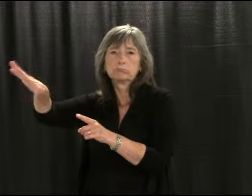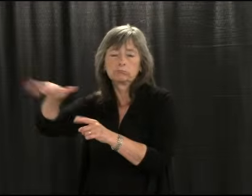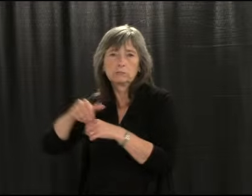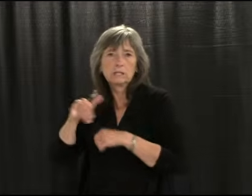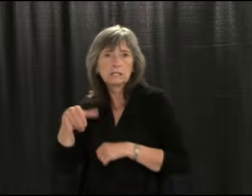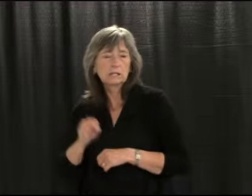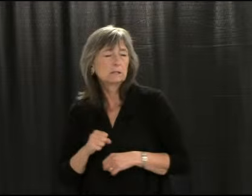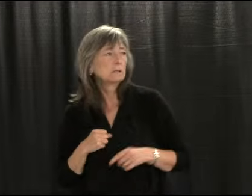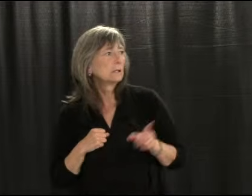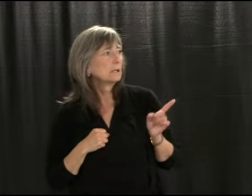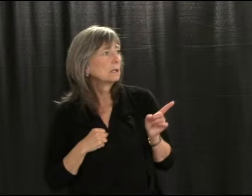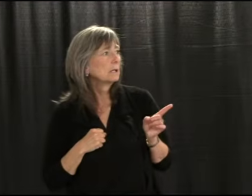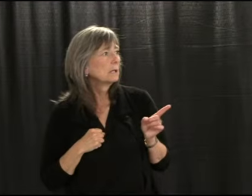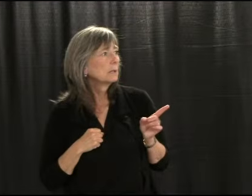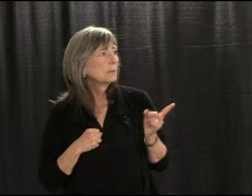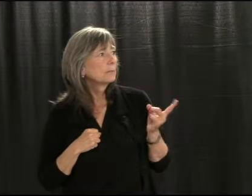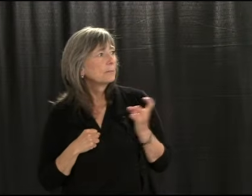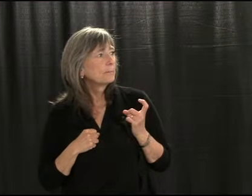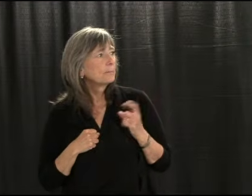Yeah, so how,